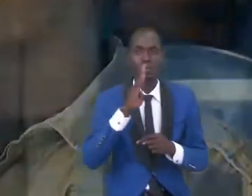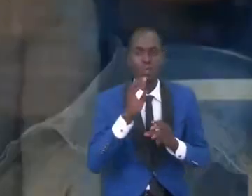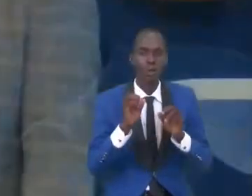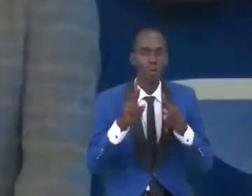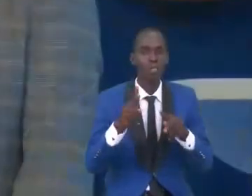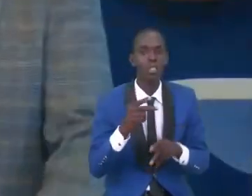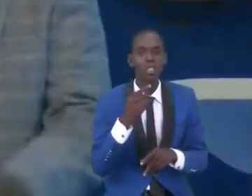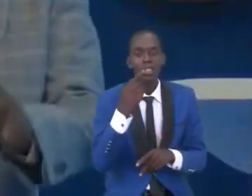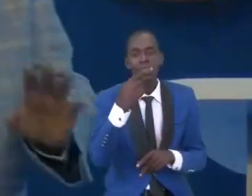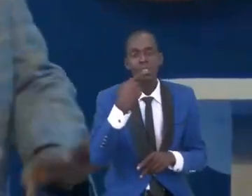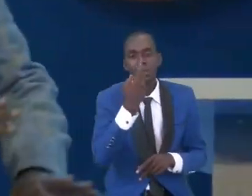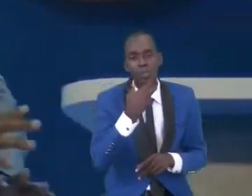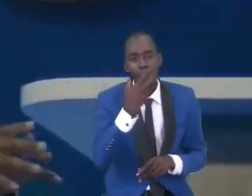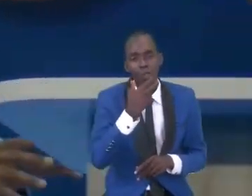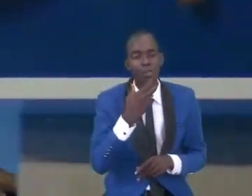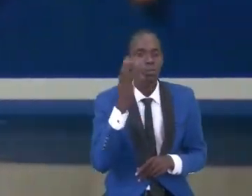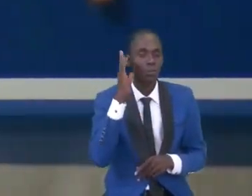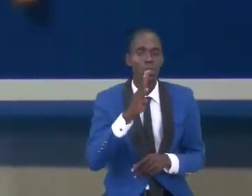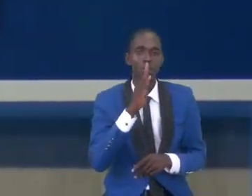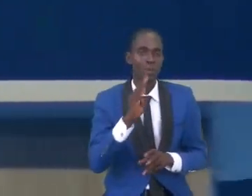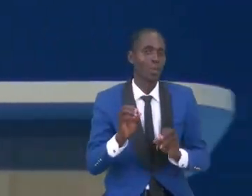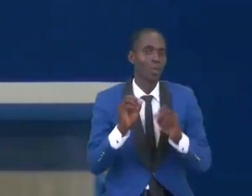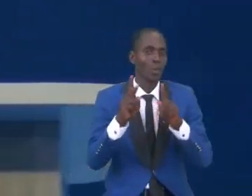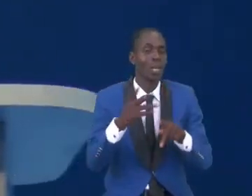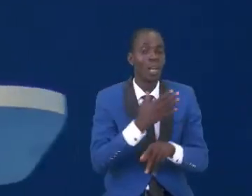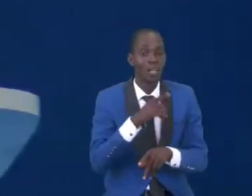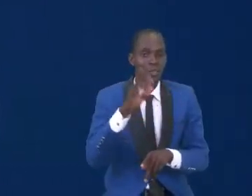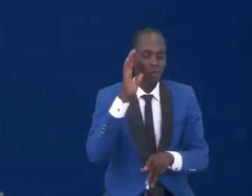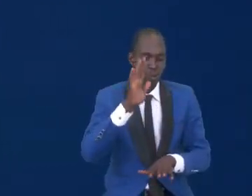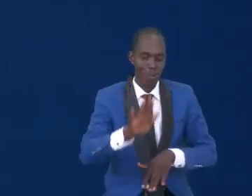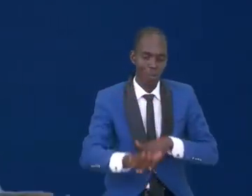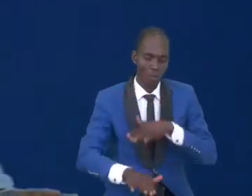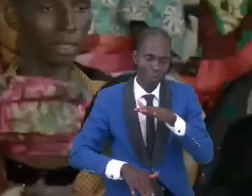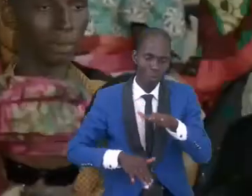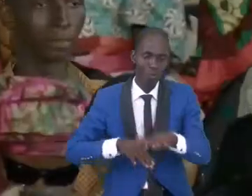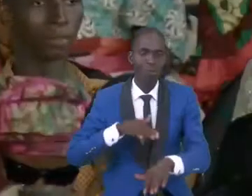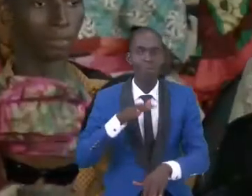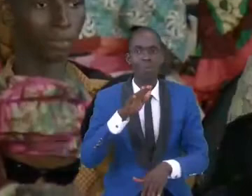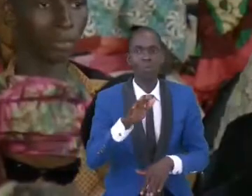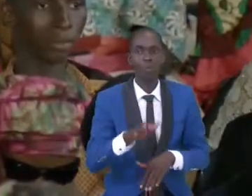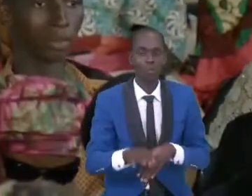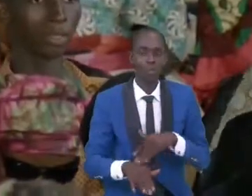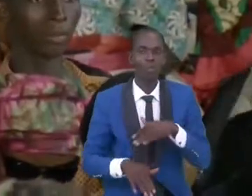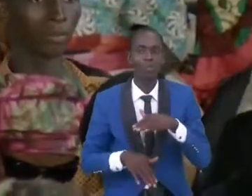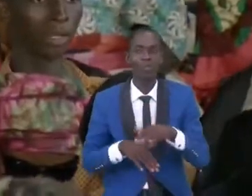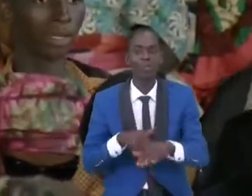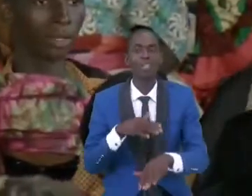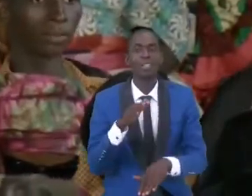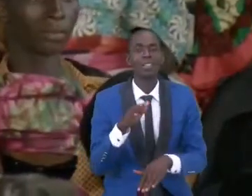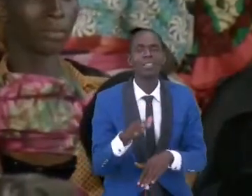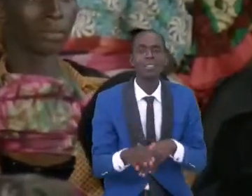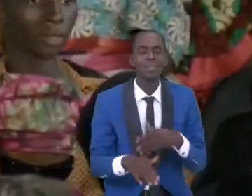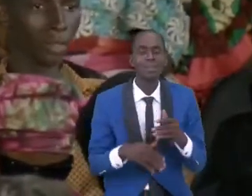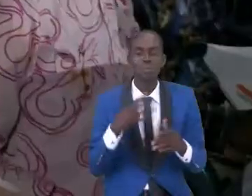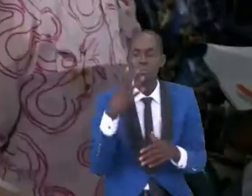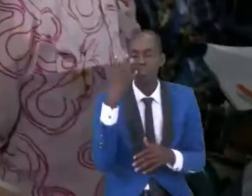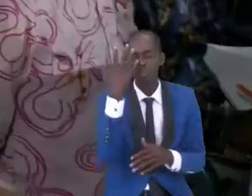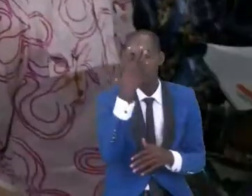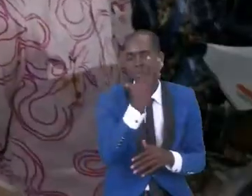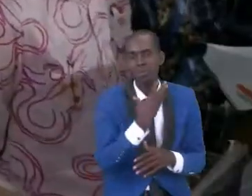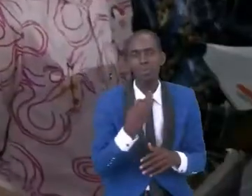will be normal. And then you will walk like a lady. Lady. Beautiful